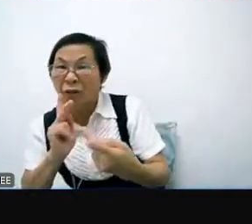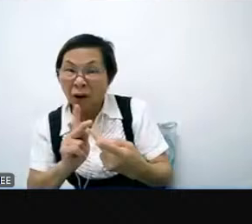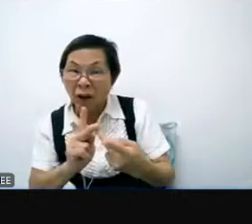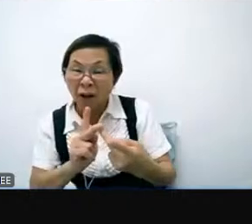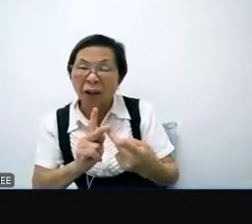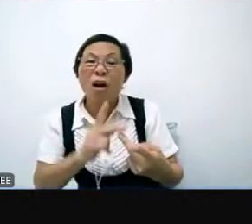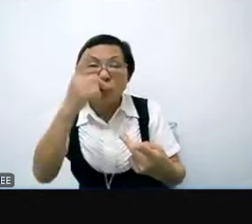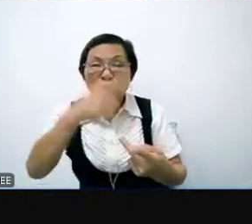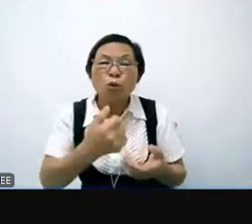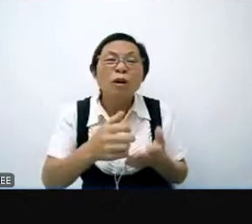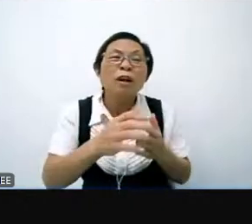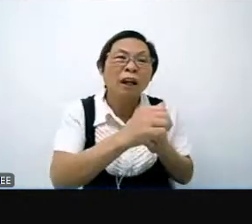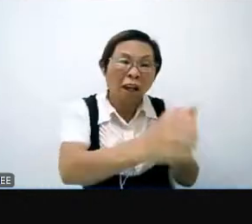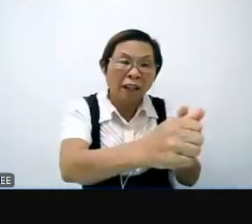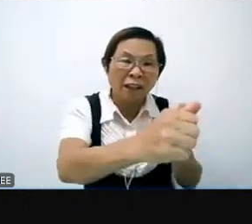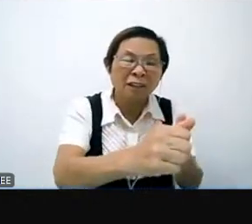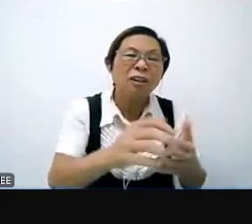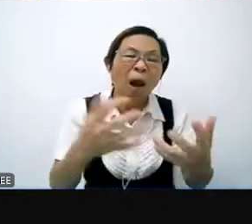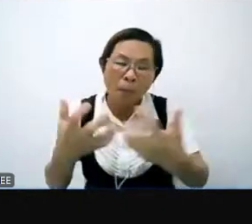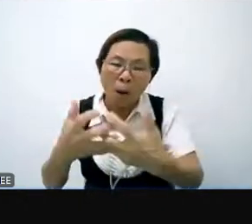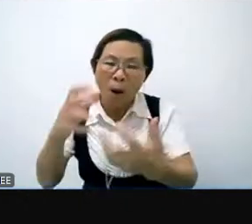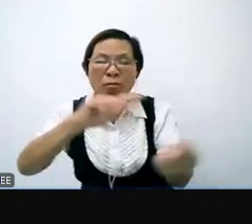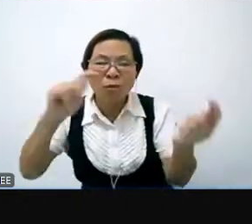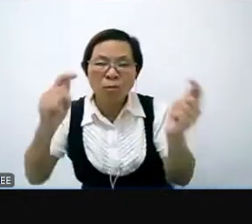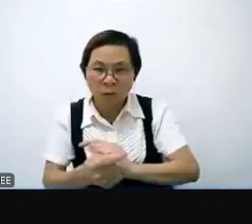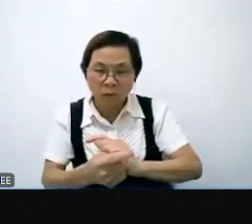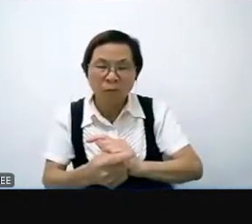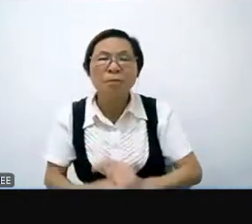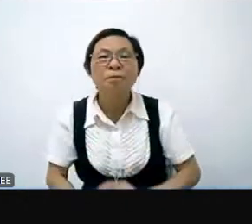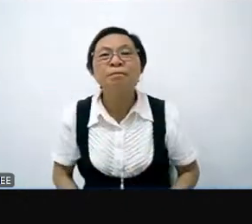accommodations and modification effectively. On